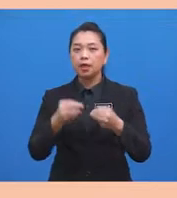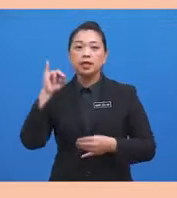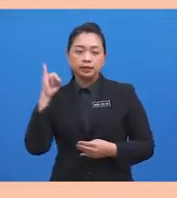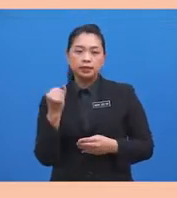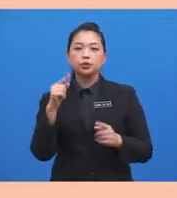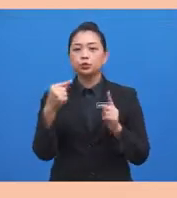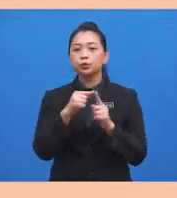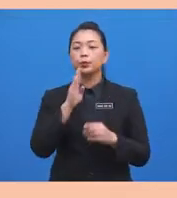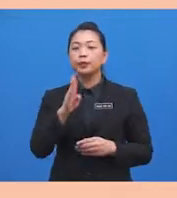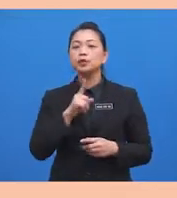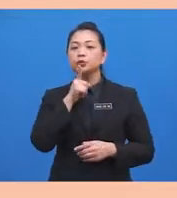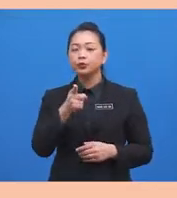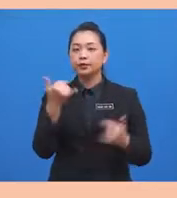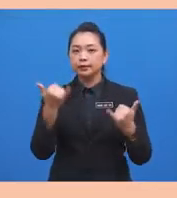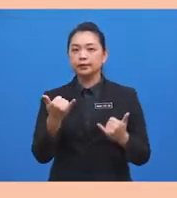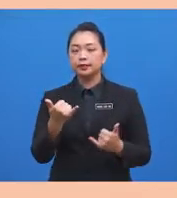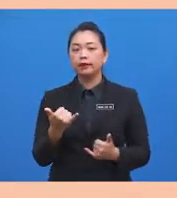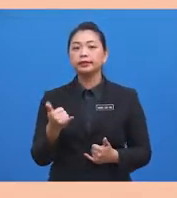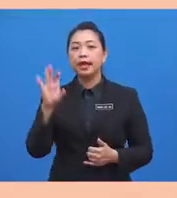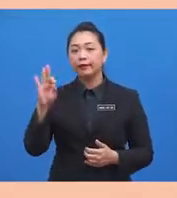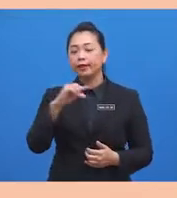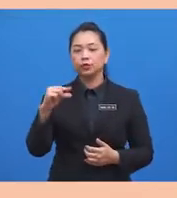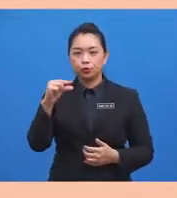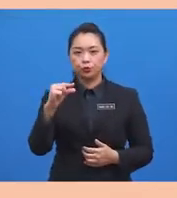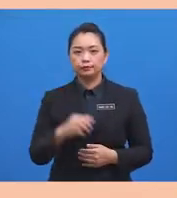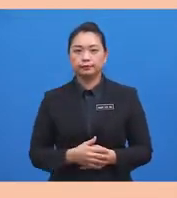just to be sure, let's check out headings F and G.